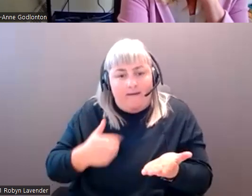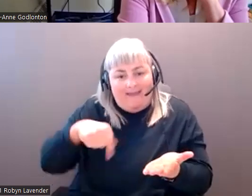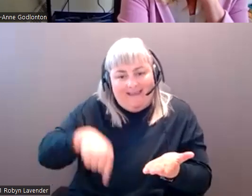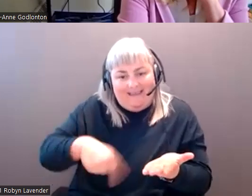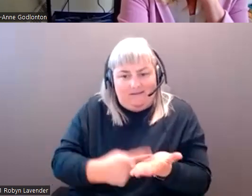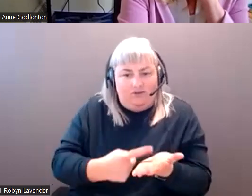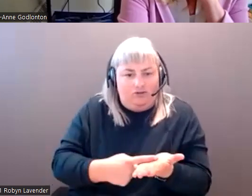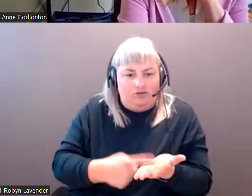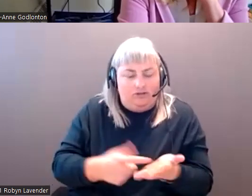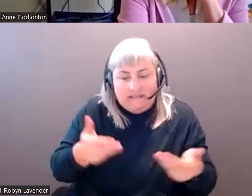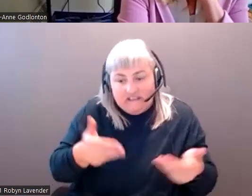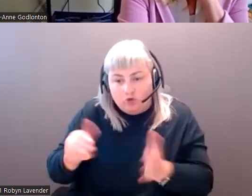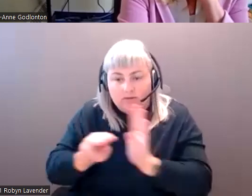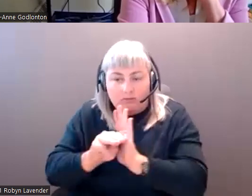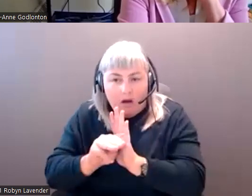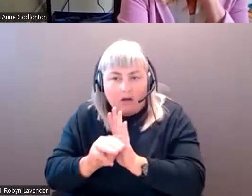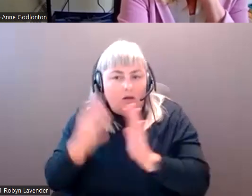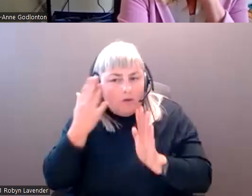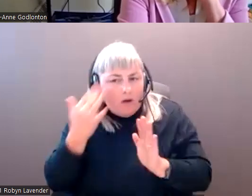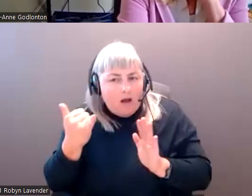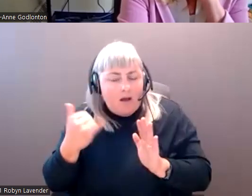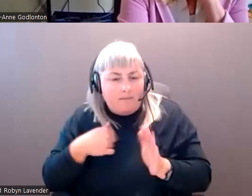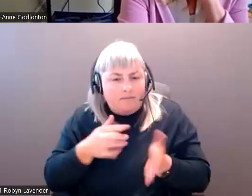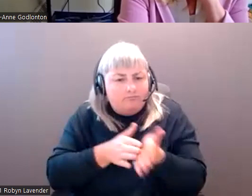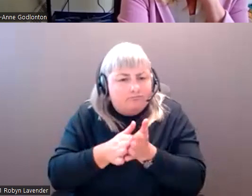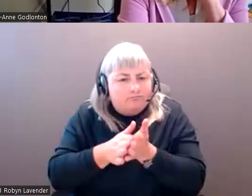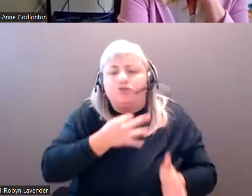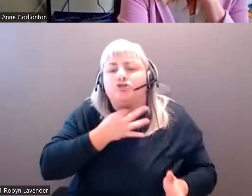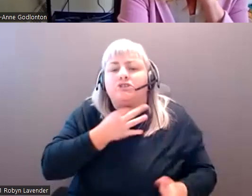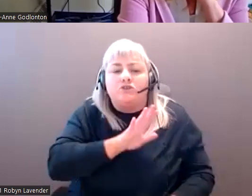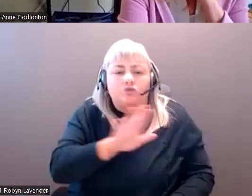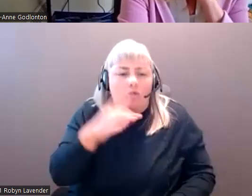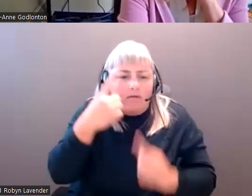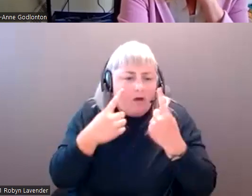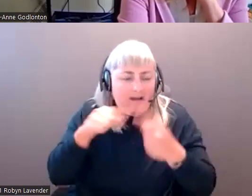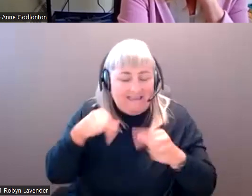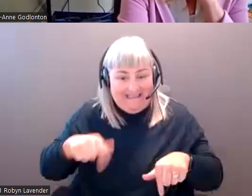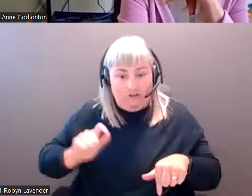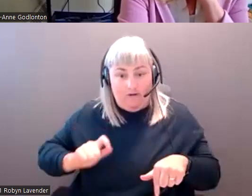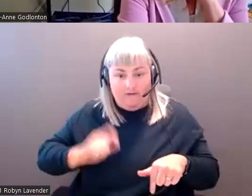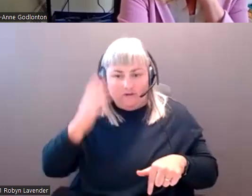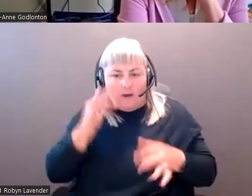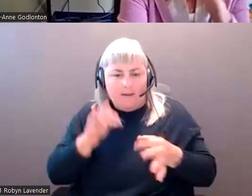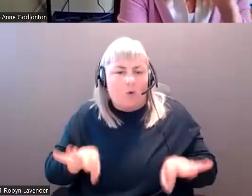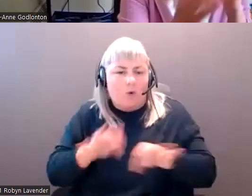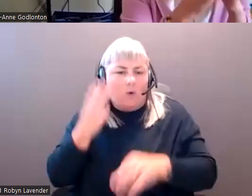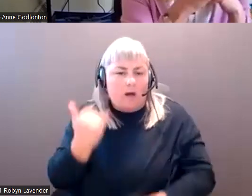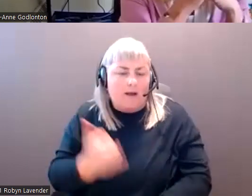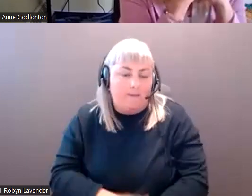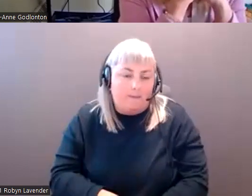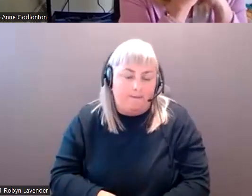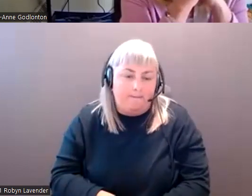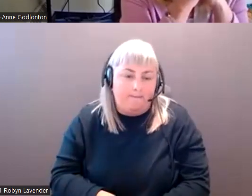to the different models. I'm just interested in any thoughts you have about why this conference is important.